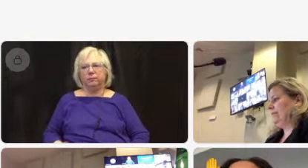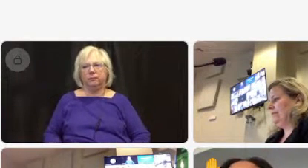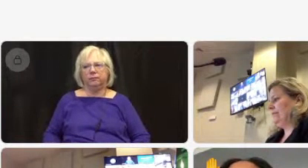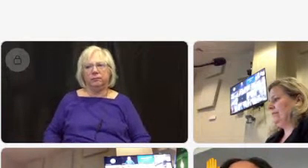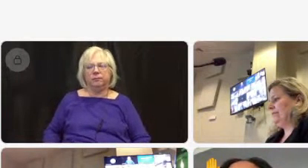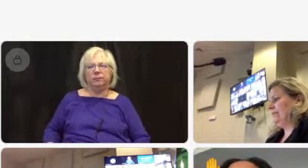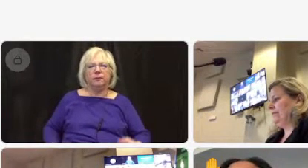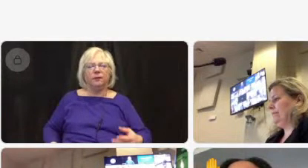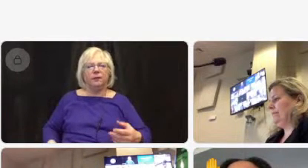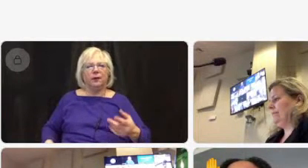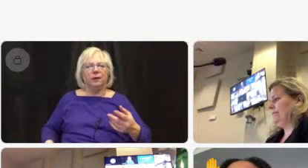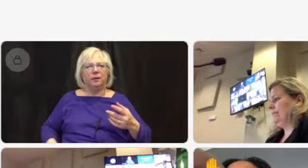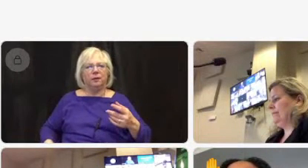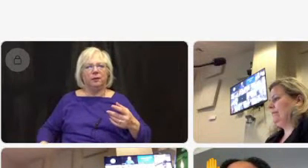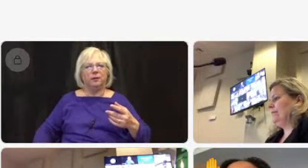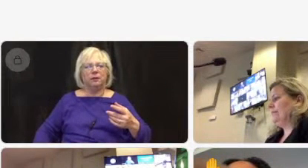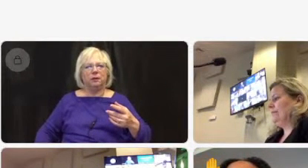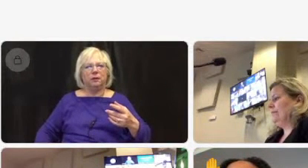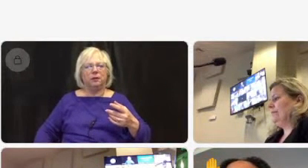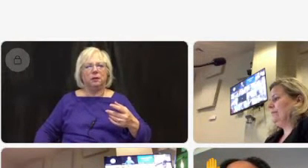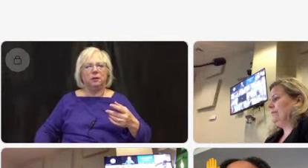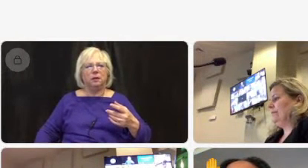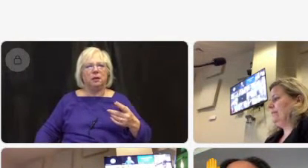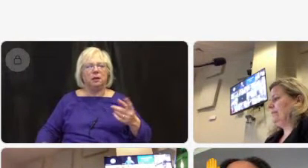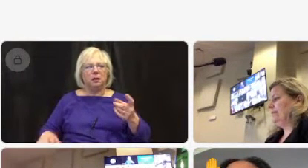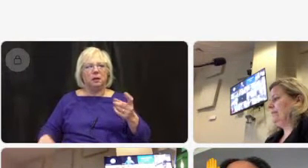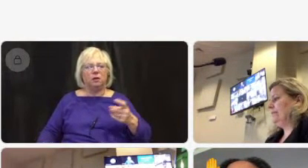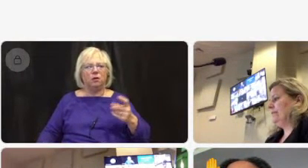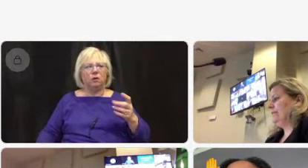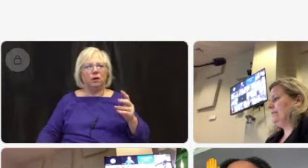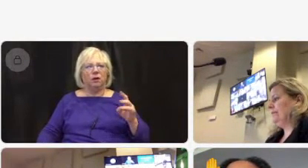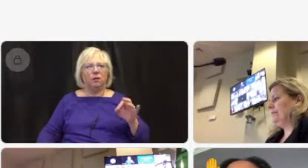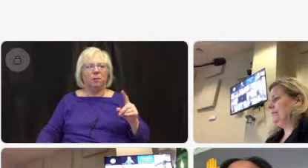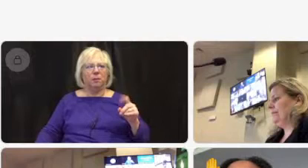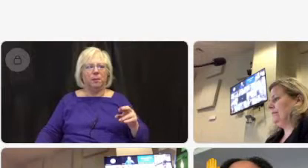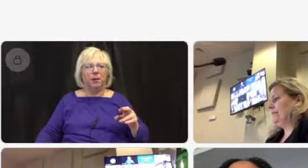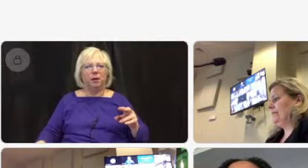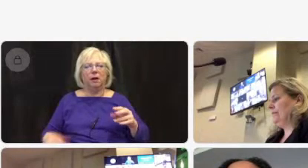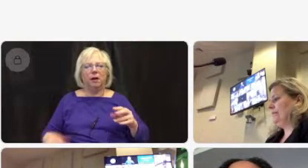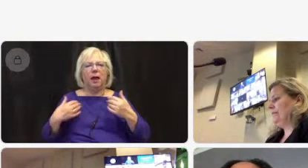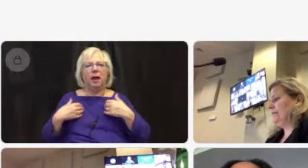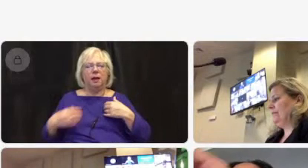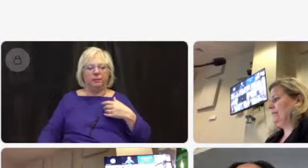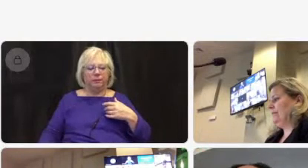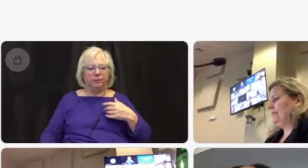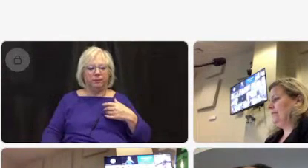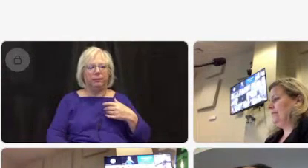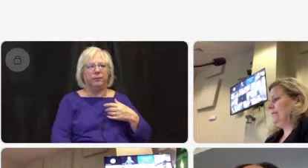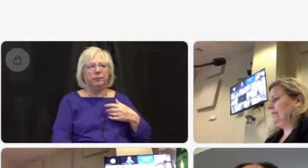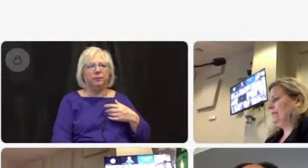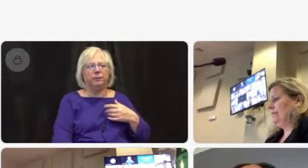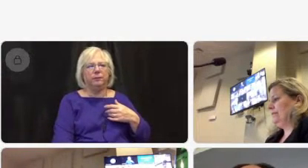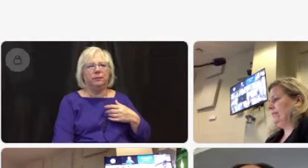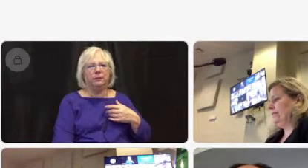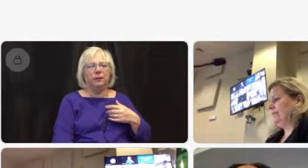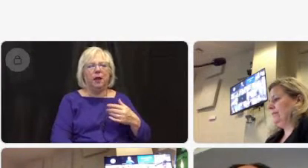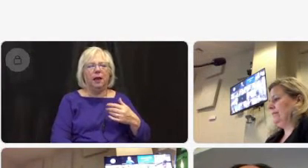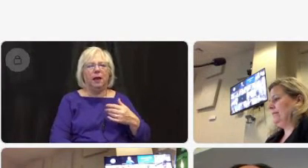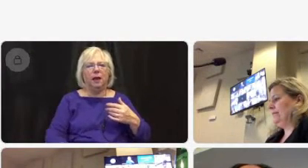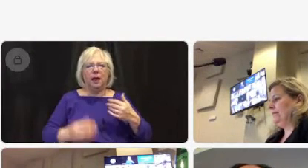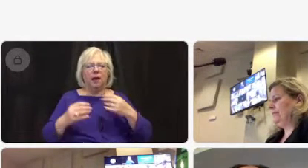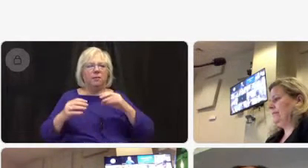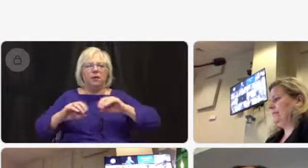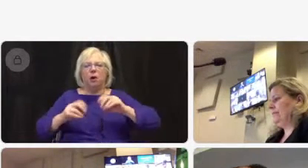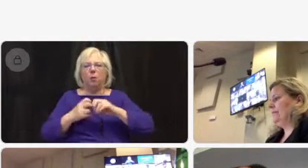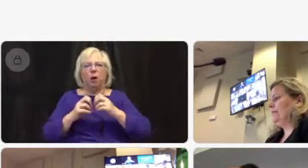Director Miller? Yeah, thanks, Mayor. I don't have a problem with you having some numbers